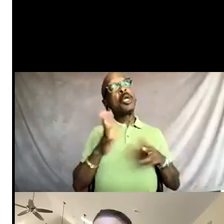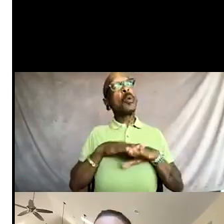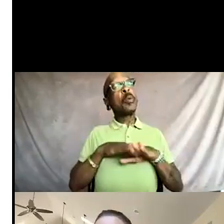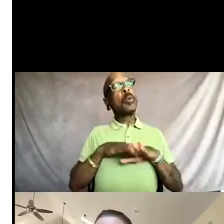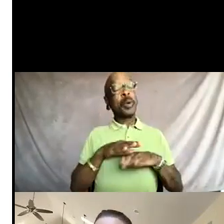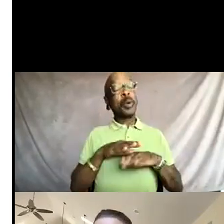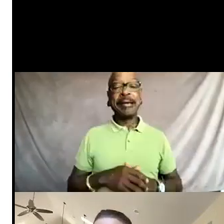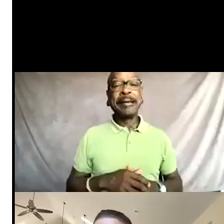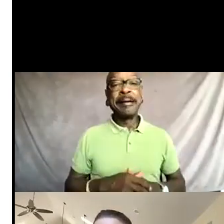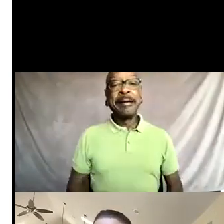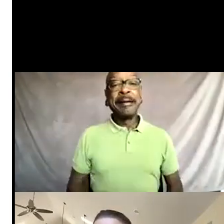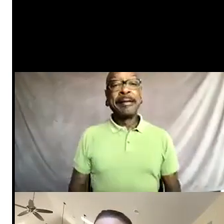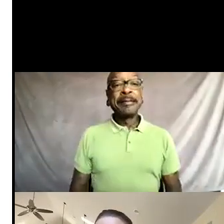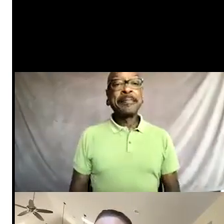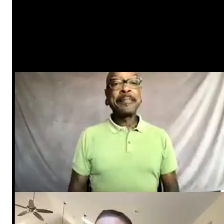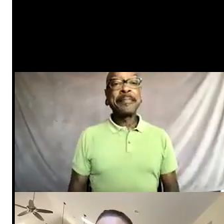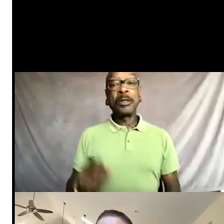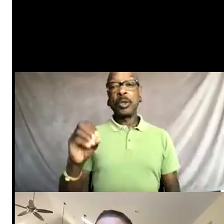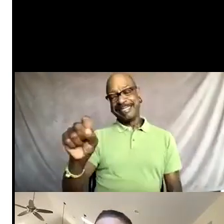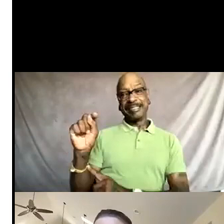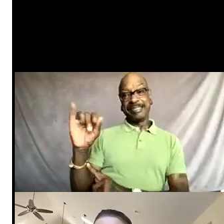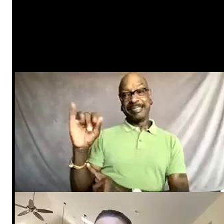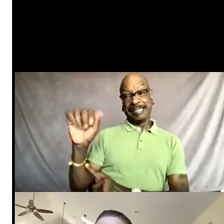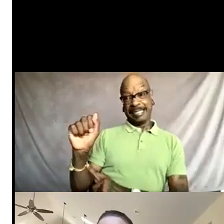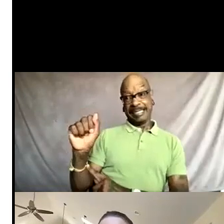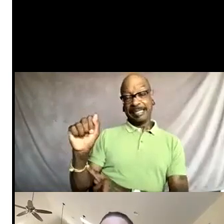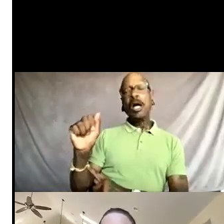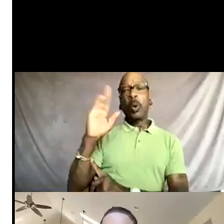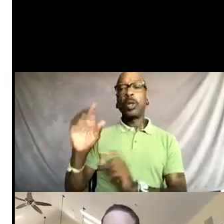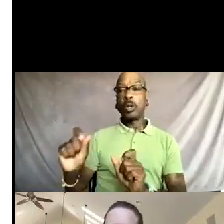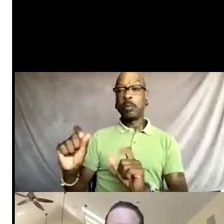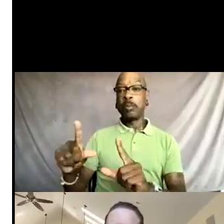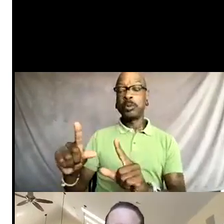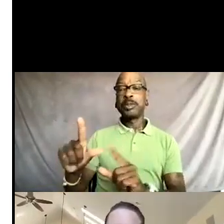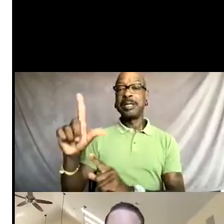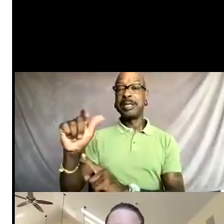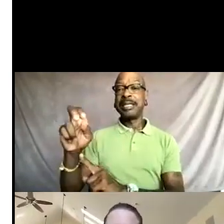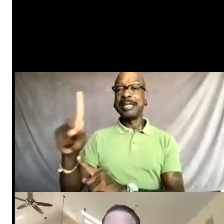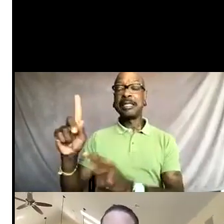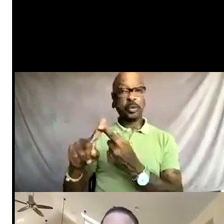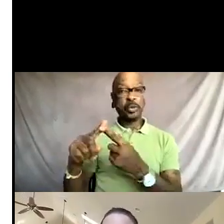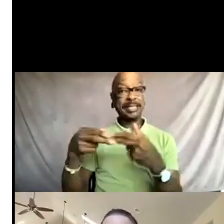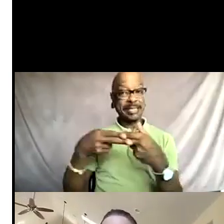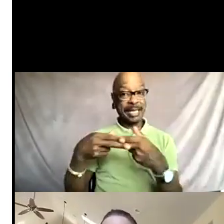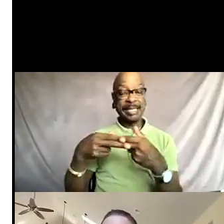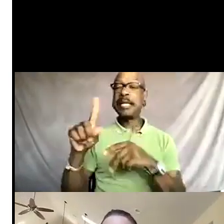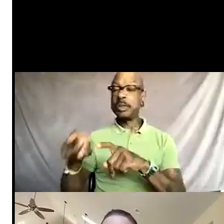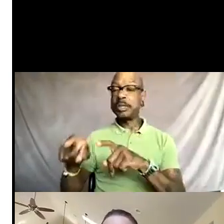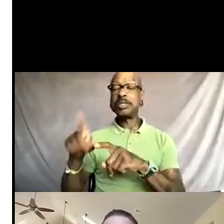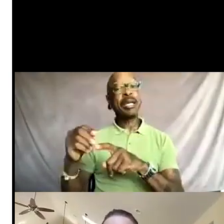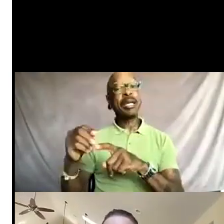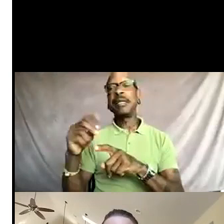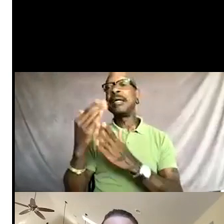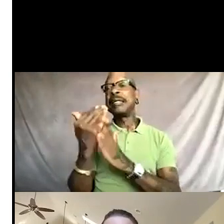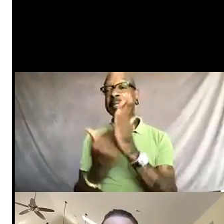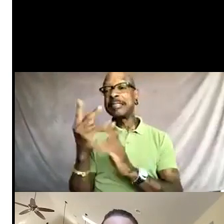so yeah, Tia from time to time is going to post the link to the slides, to the questionnaire, and to the list of people here in the chat.